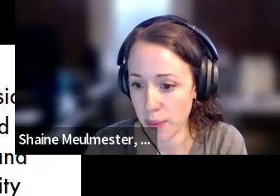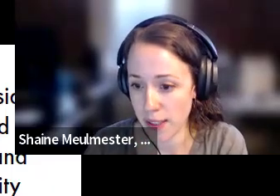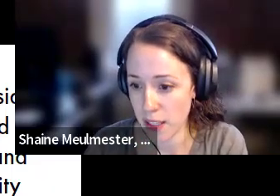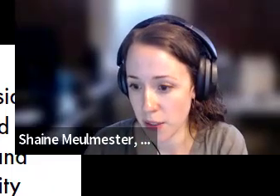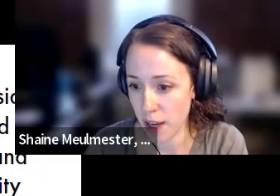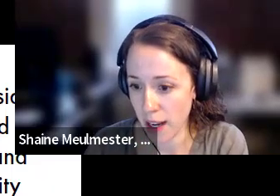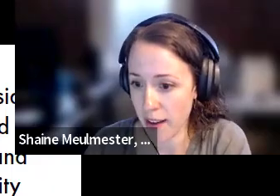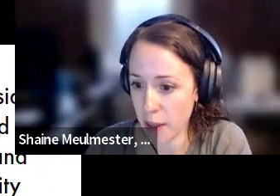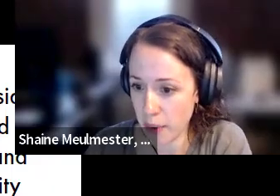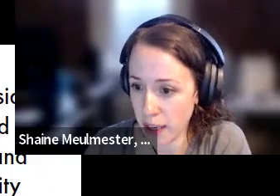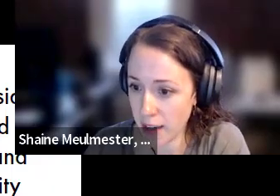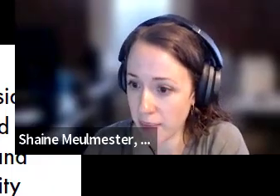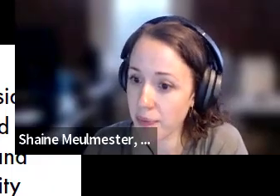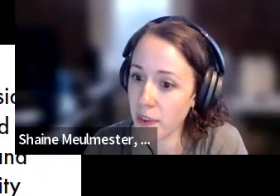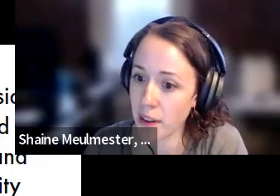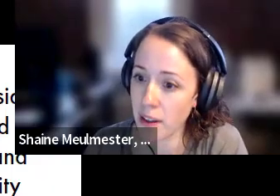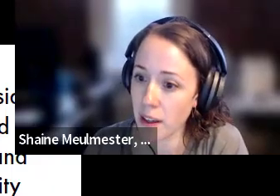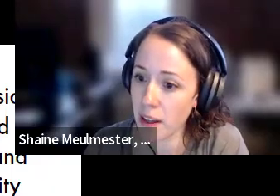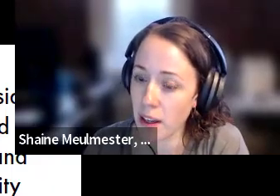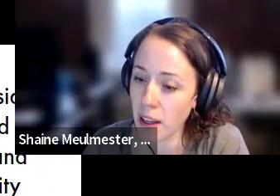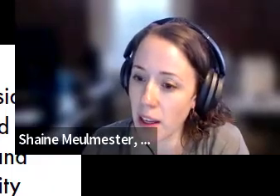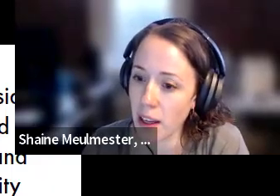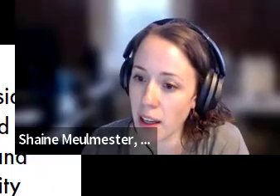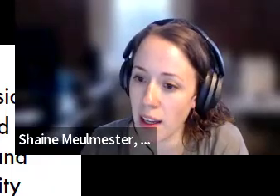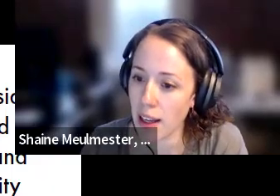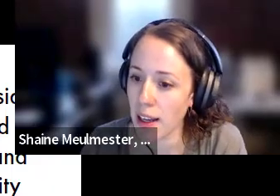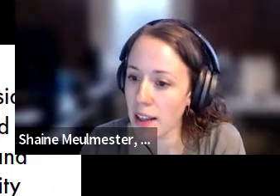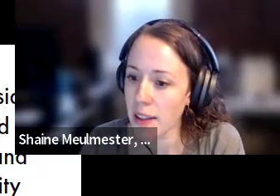36% do not have an opinion.